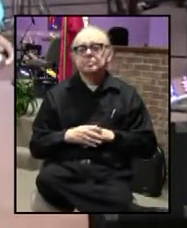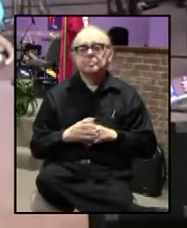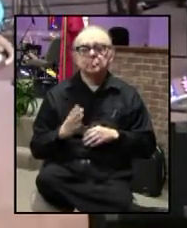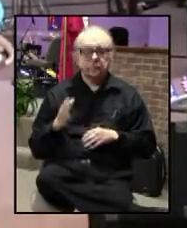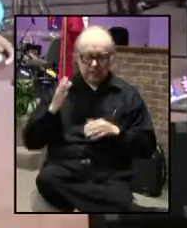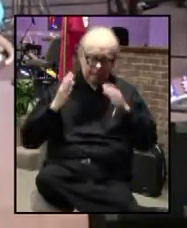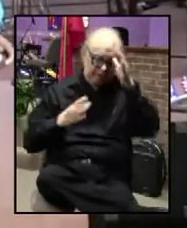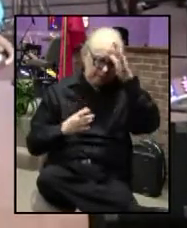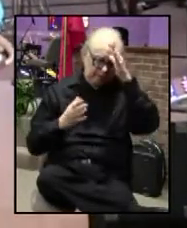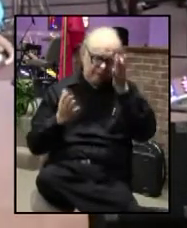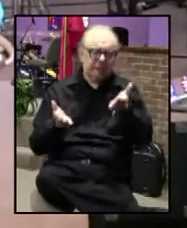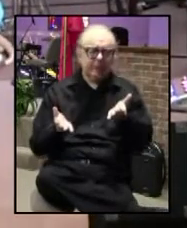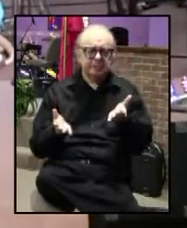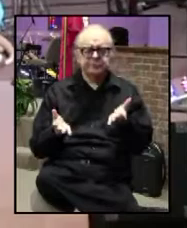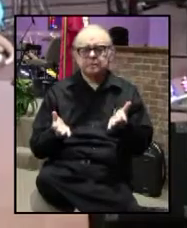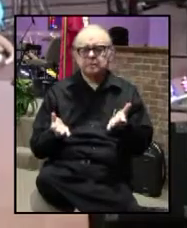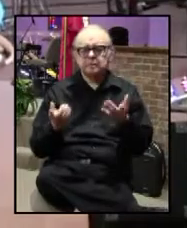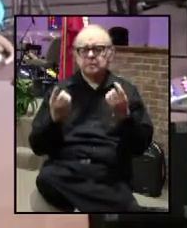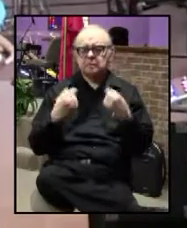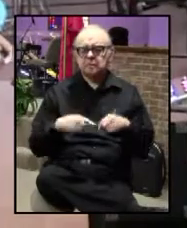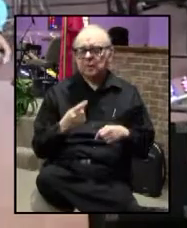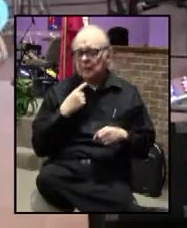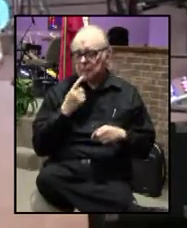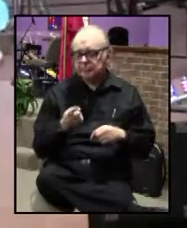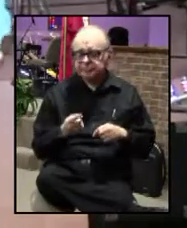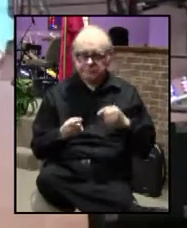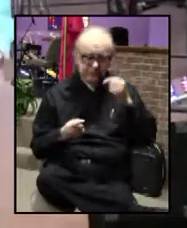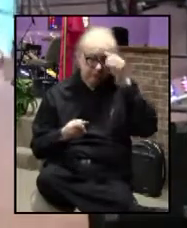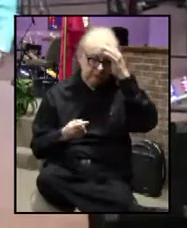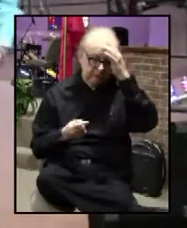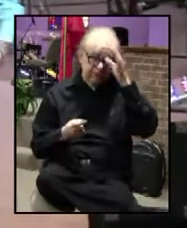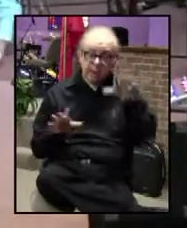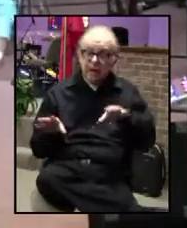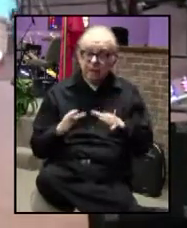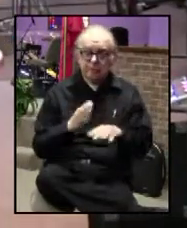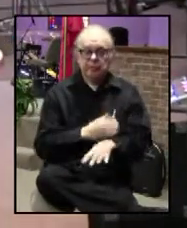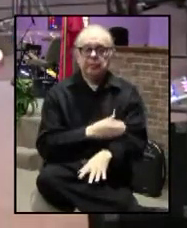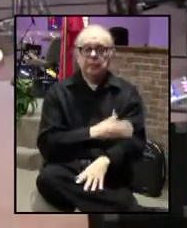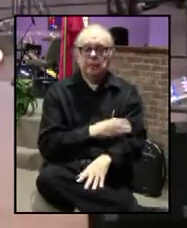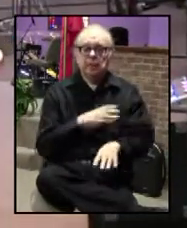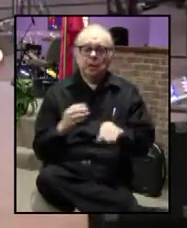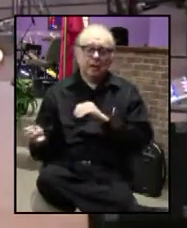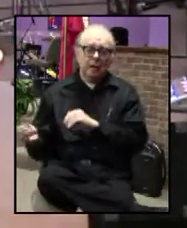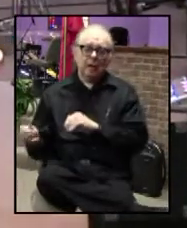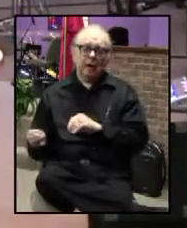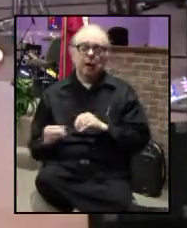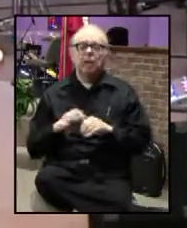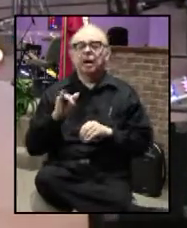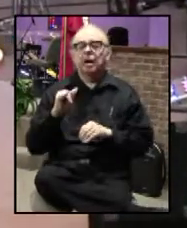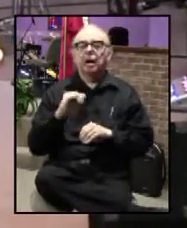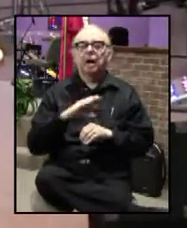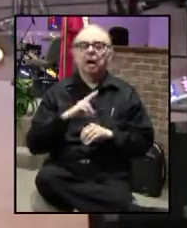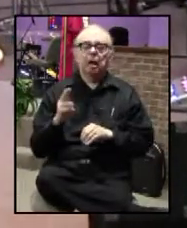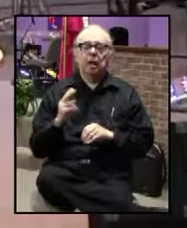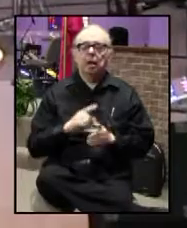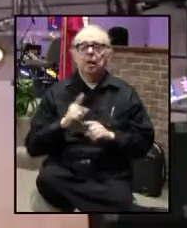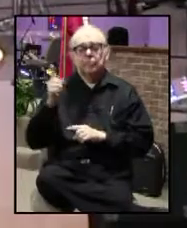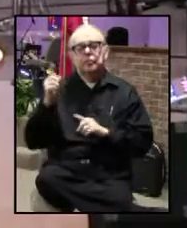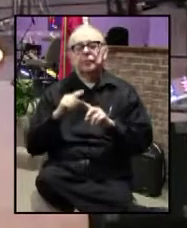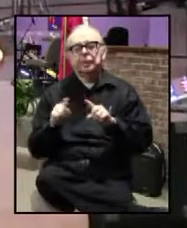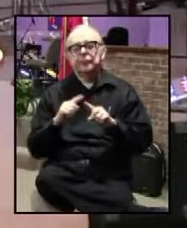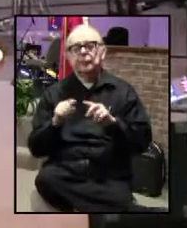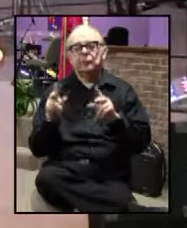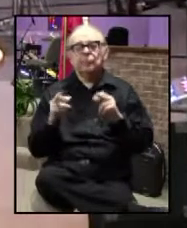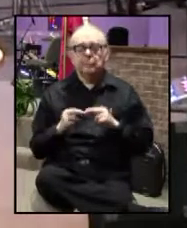So my dad was there, and they come in and they said, he's doing better. We're going to move him out of ICU, and we're going to move him upstairs to another